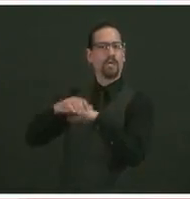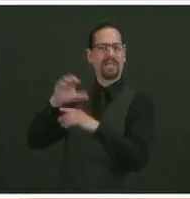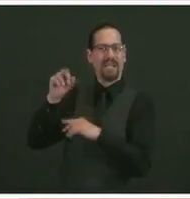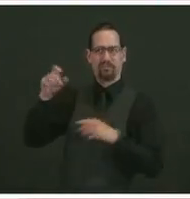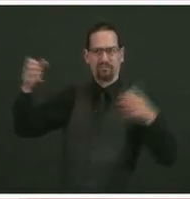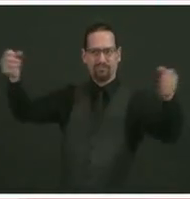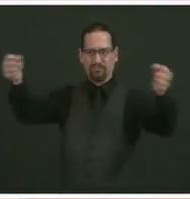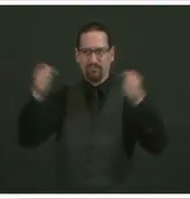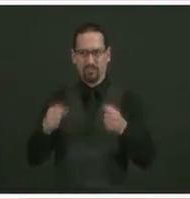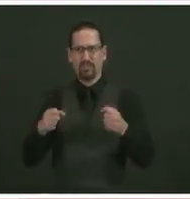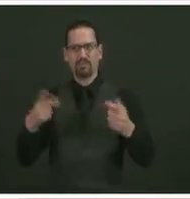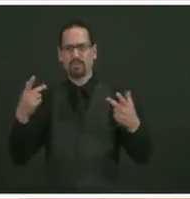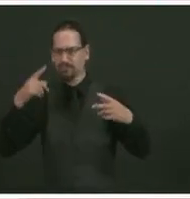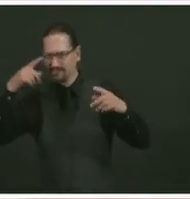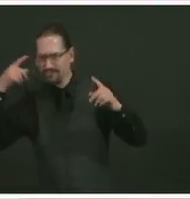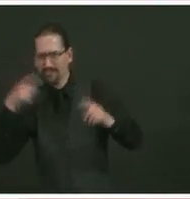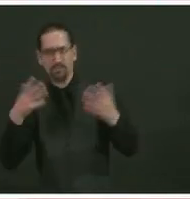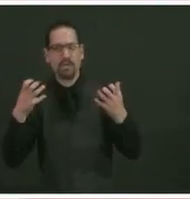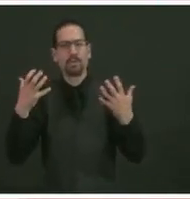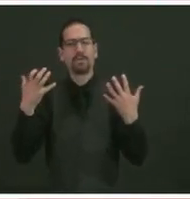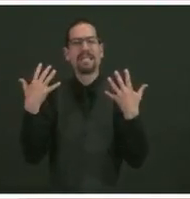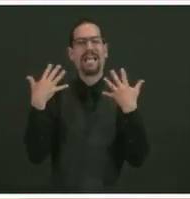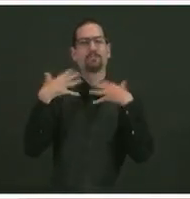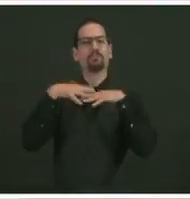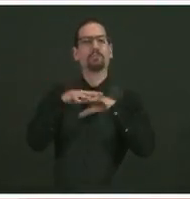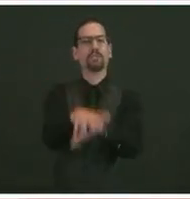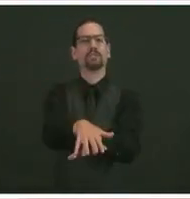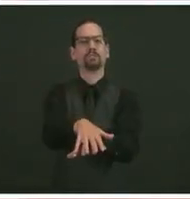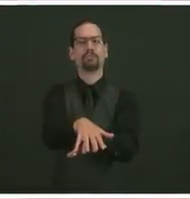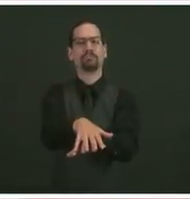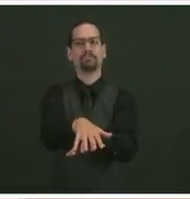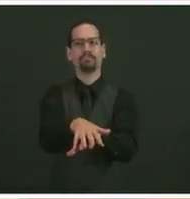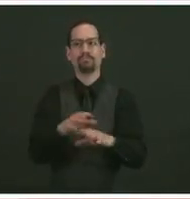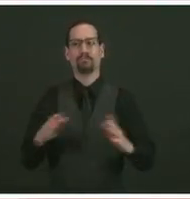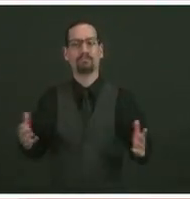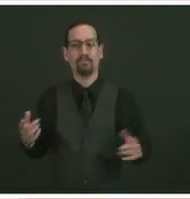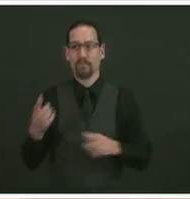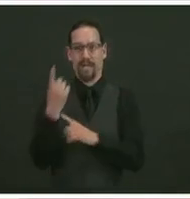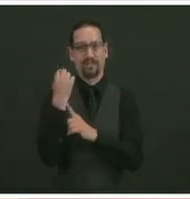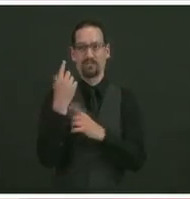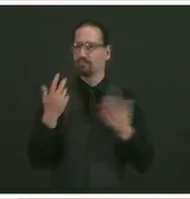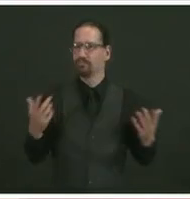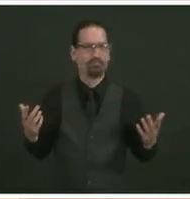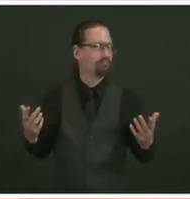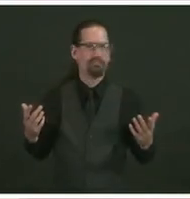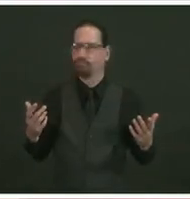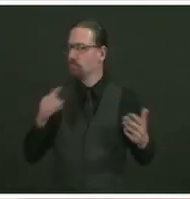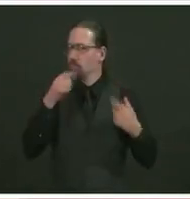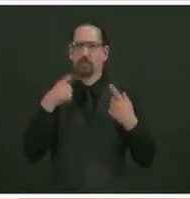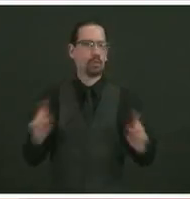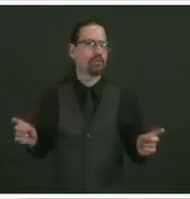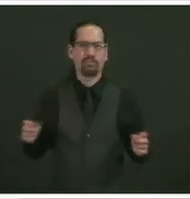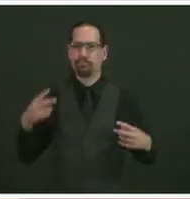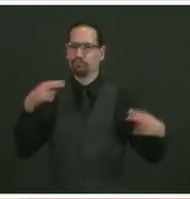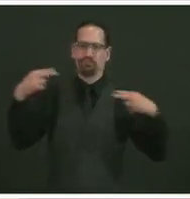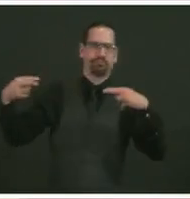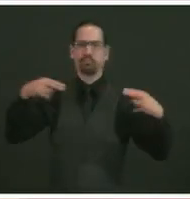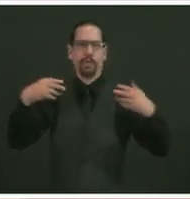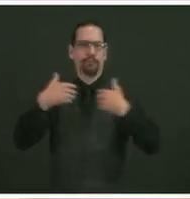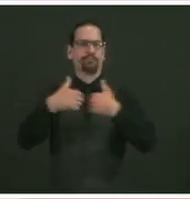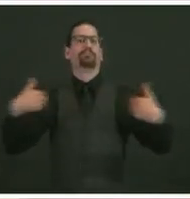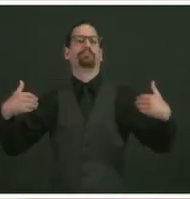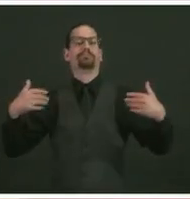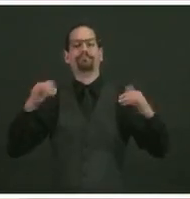medical center. Unfortunately, that didn't work out at the time. This effort is being led by them.